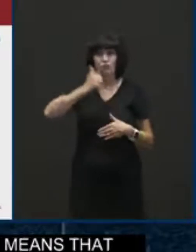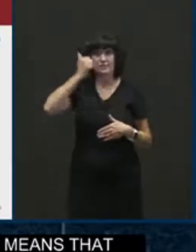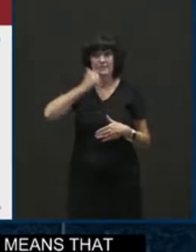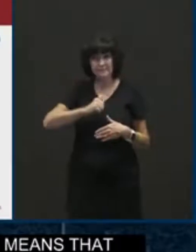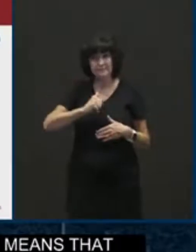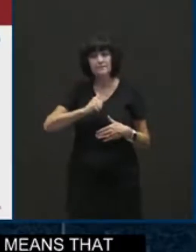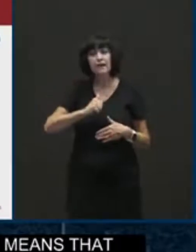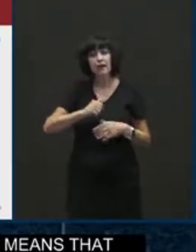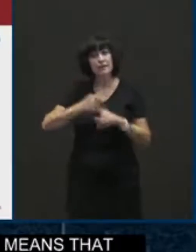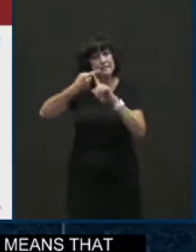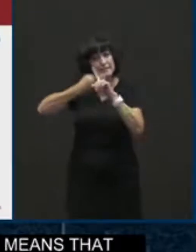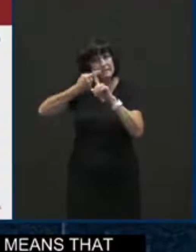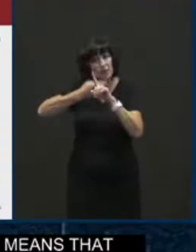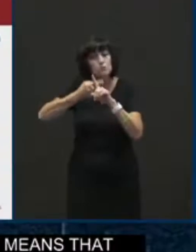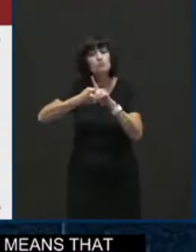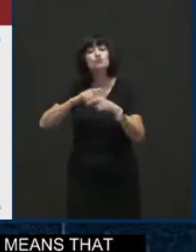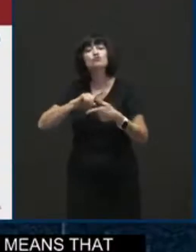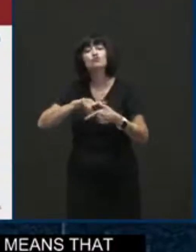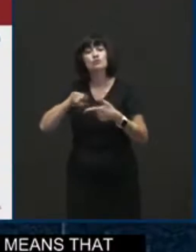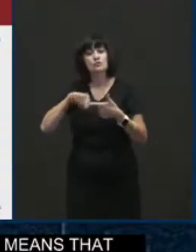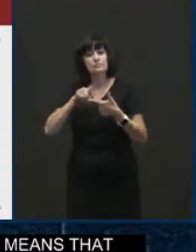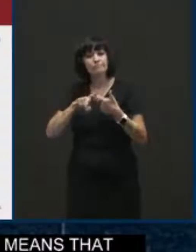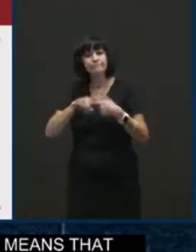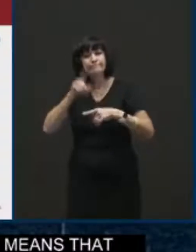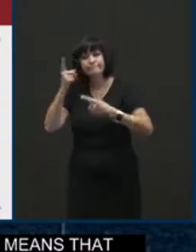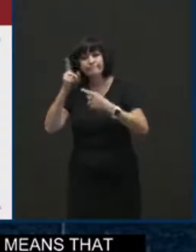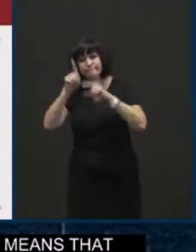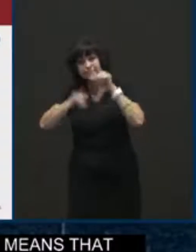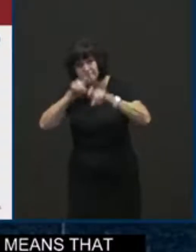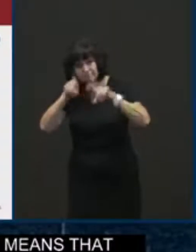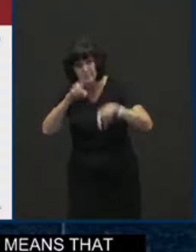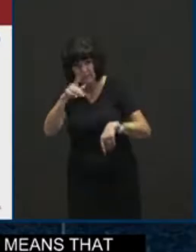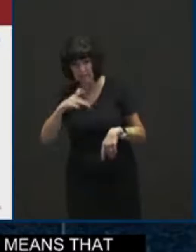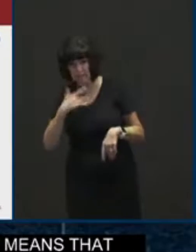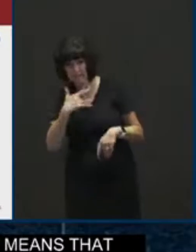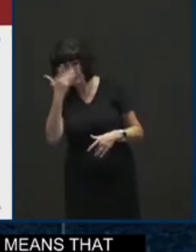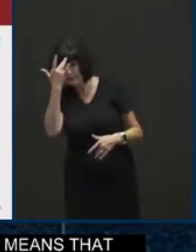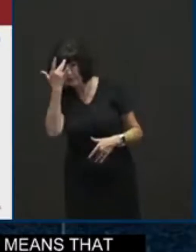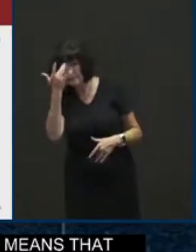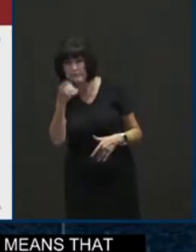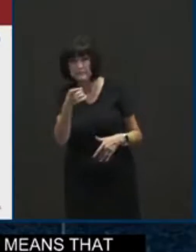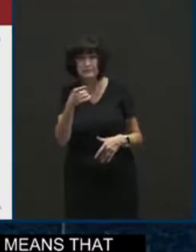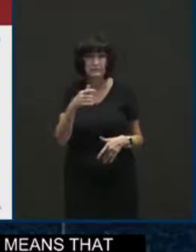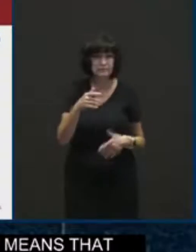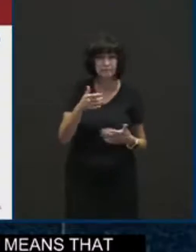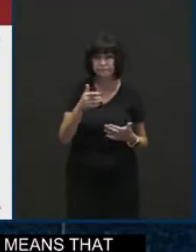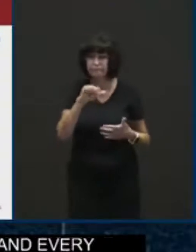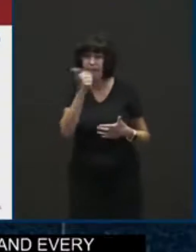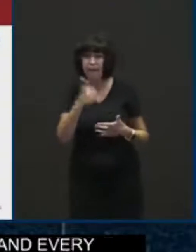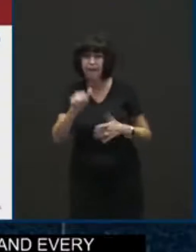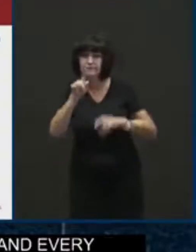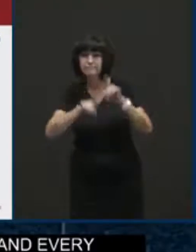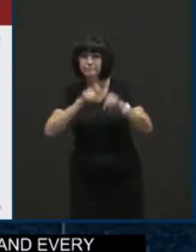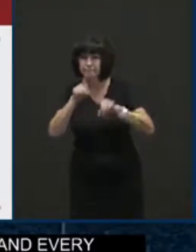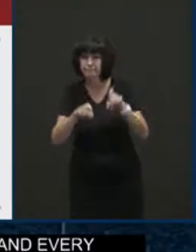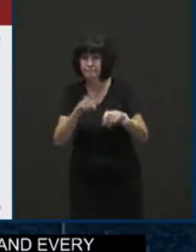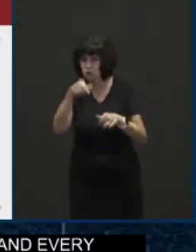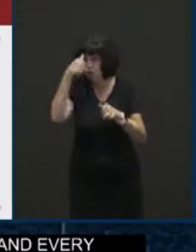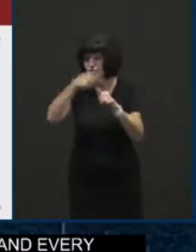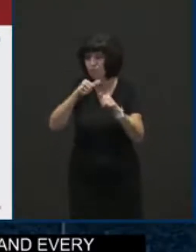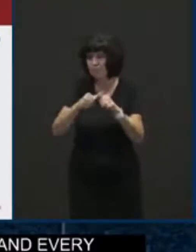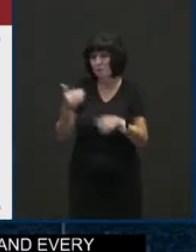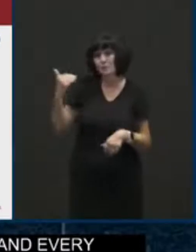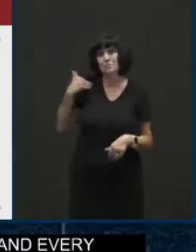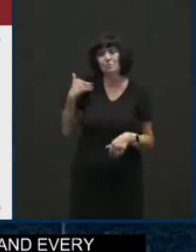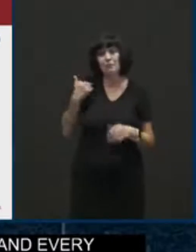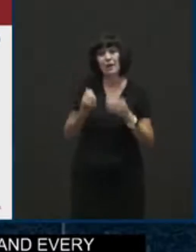daily basis. Additionally, you may recall that in the spring we required training for all